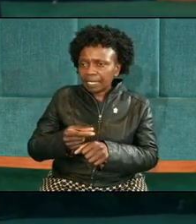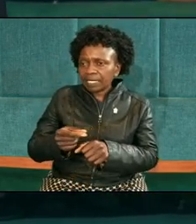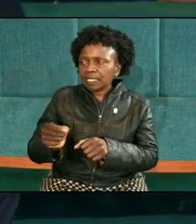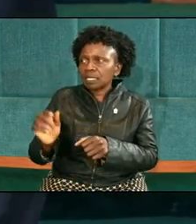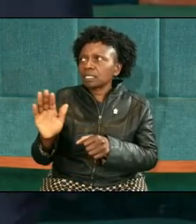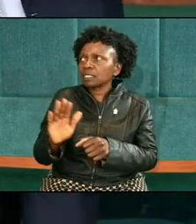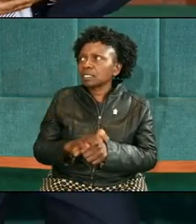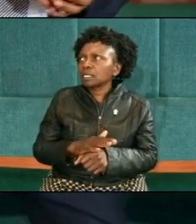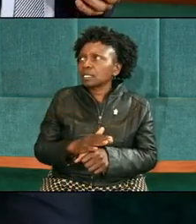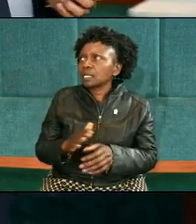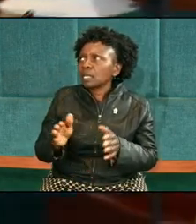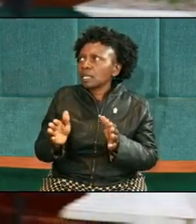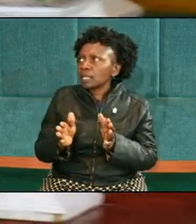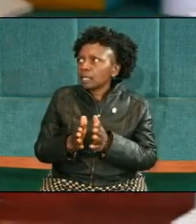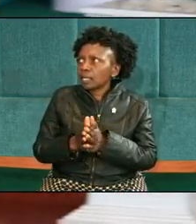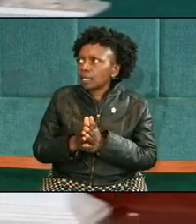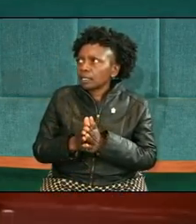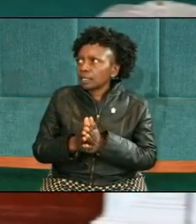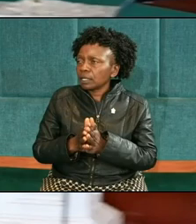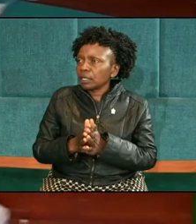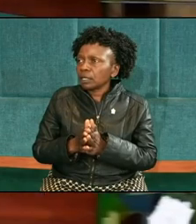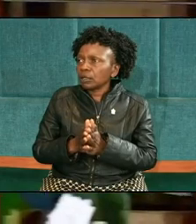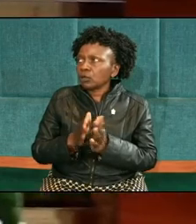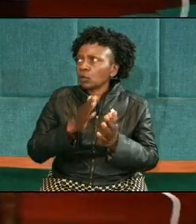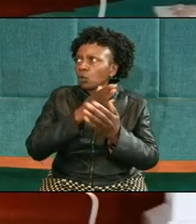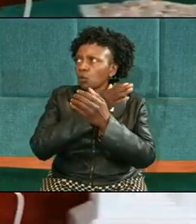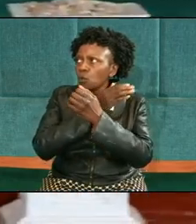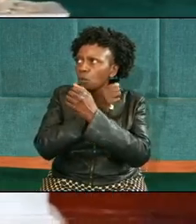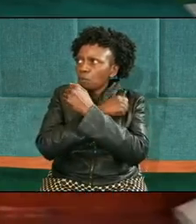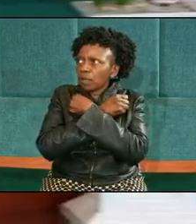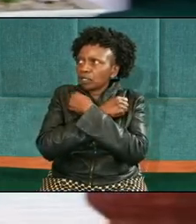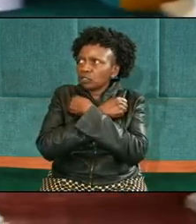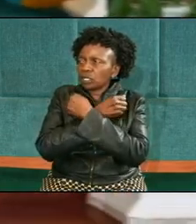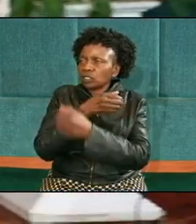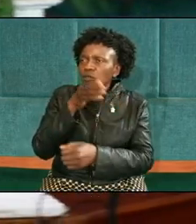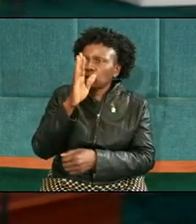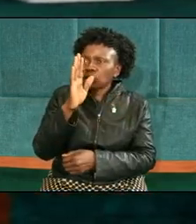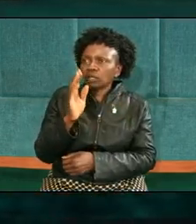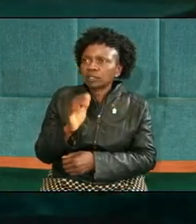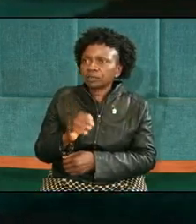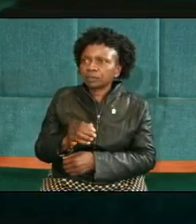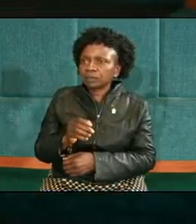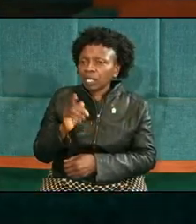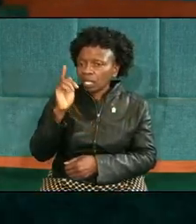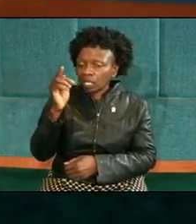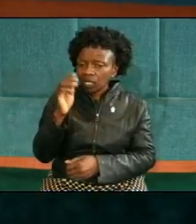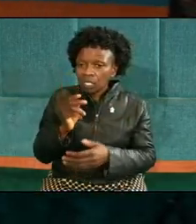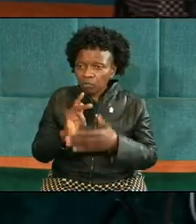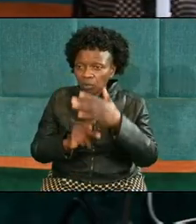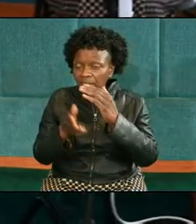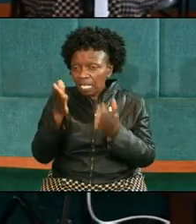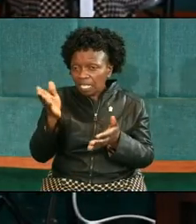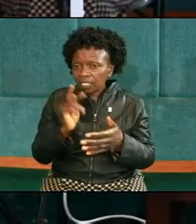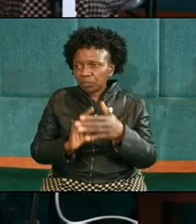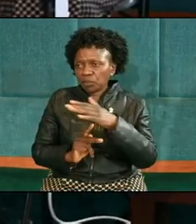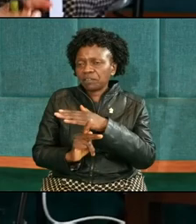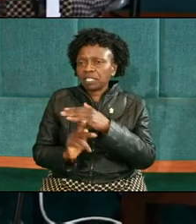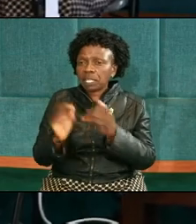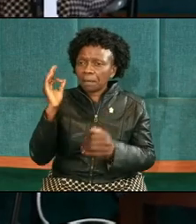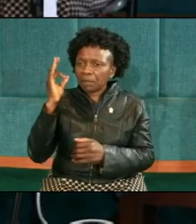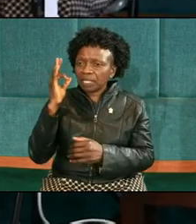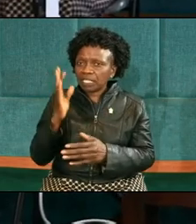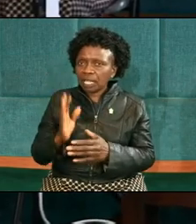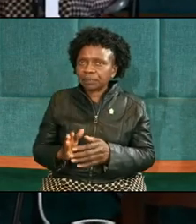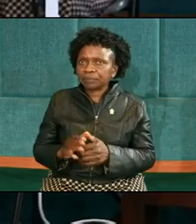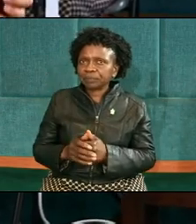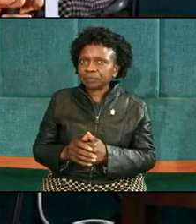gracious, and what else? Oh, Jesus, help me in the church. Here's the prophet. Here's the ordained preacher of God. The